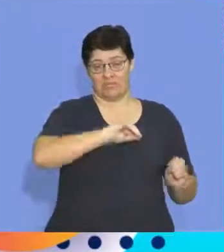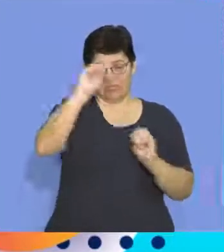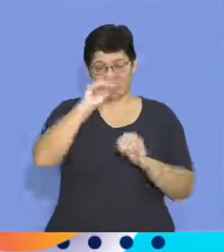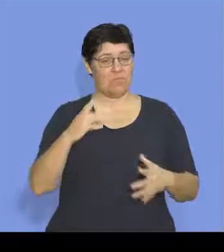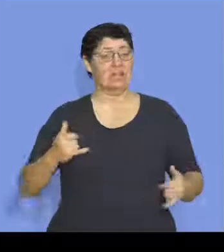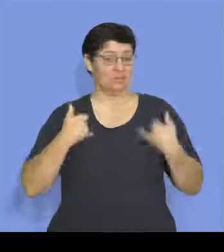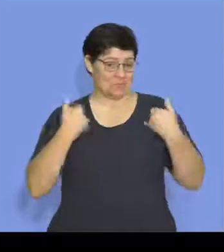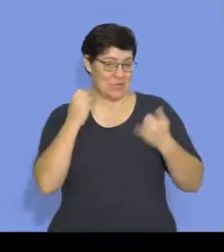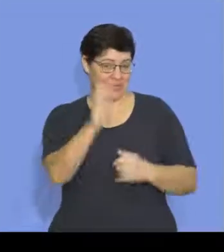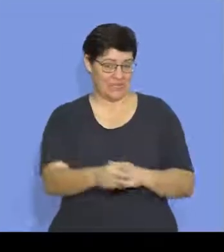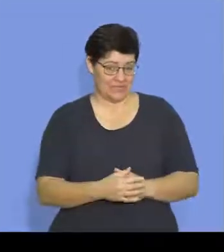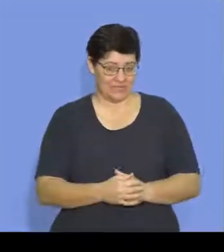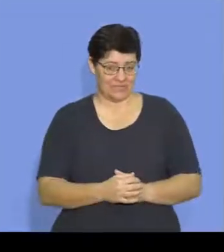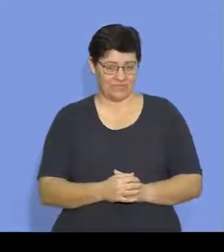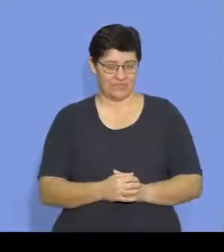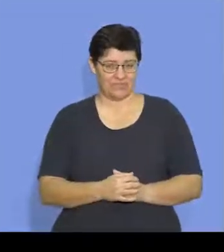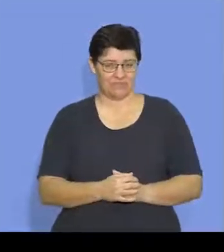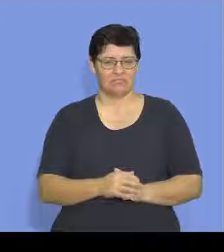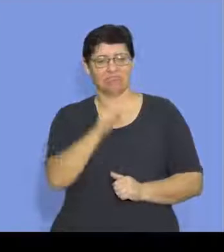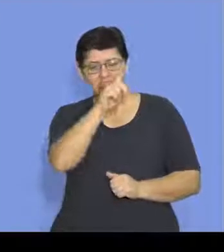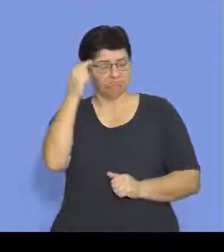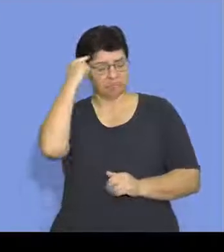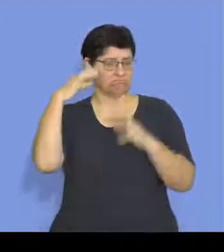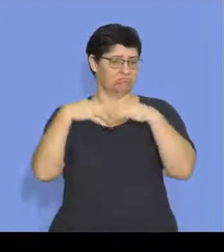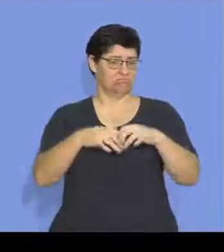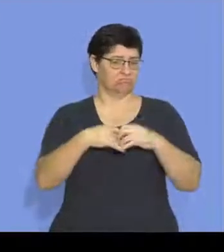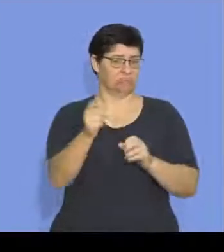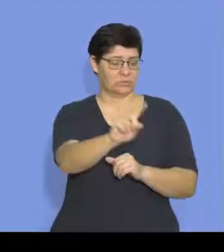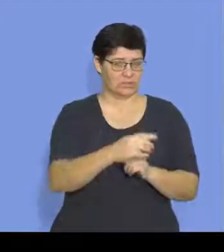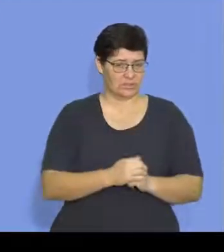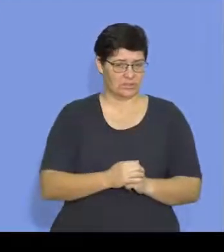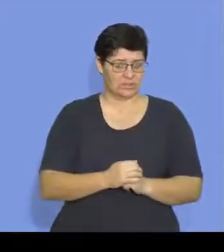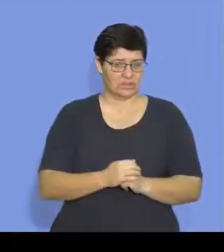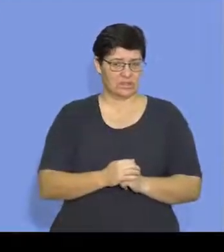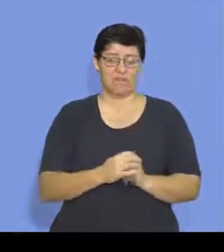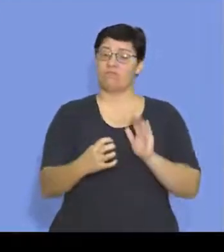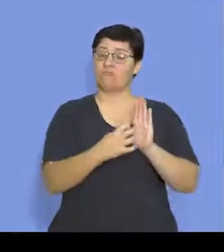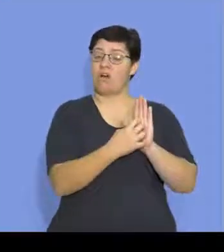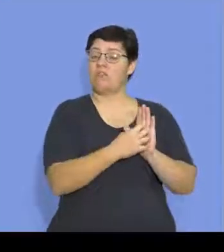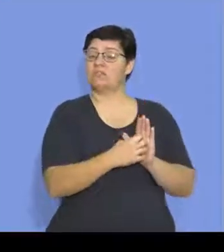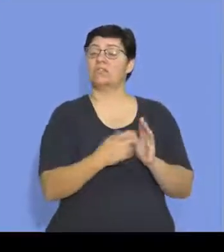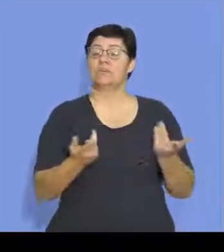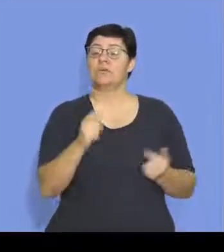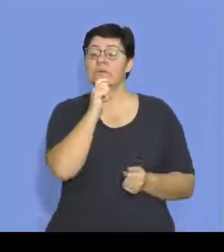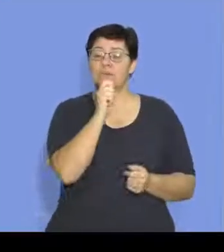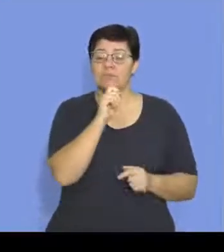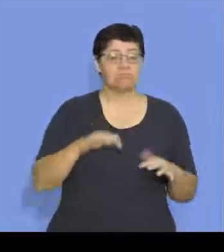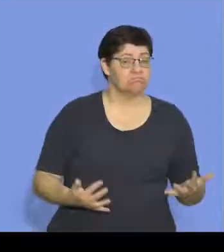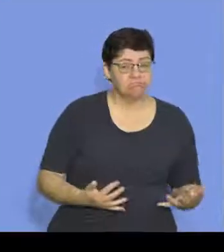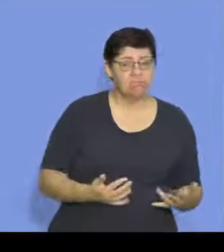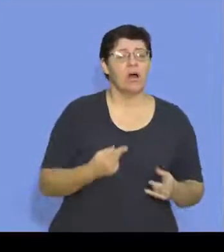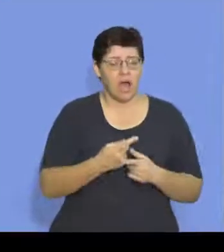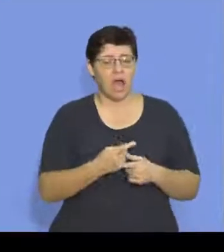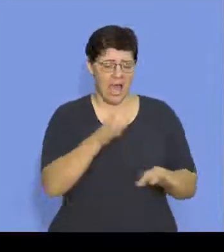fun. So, have you ever thought about how graphs can be useful when describing the motion